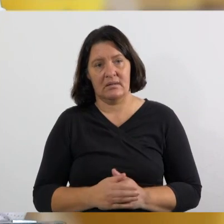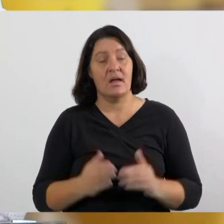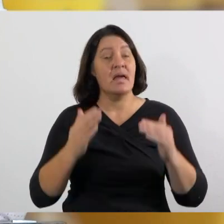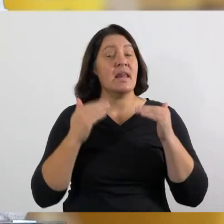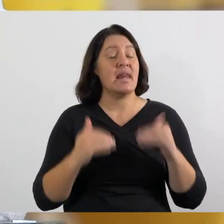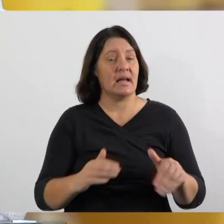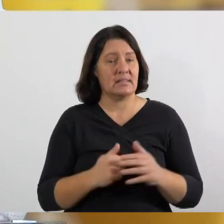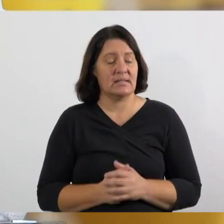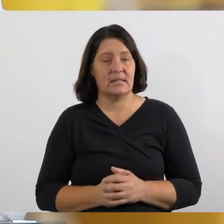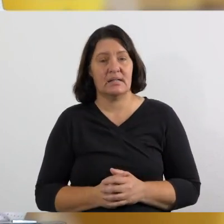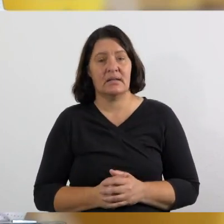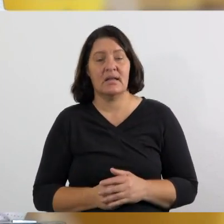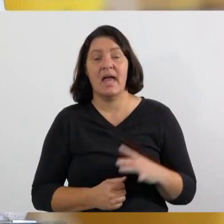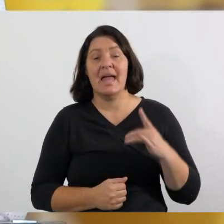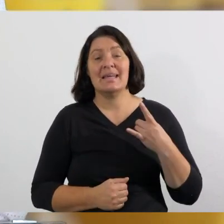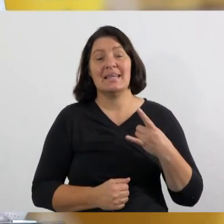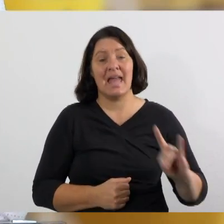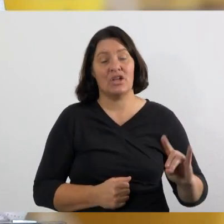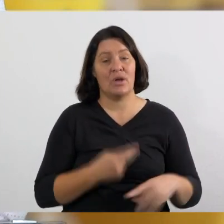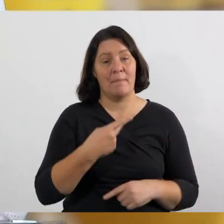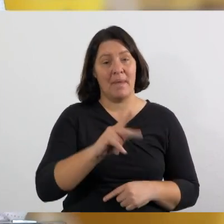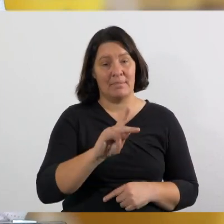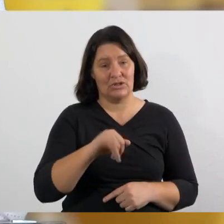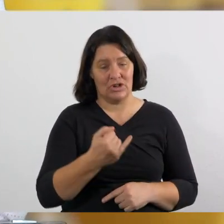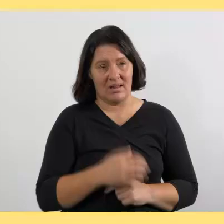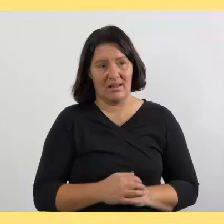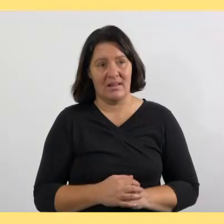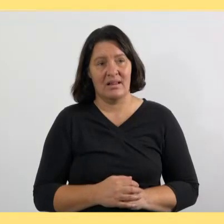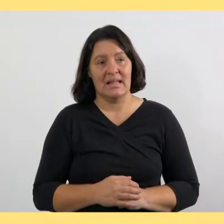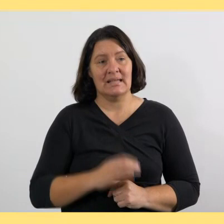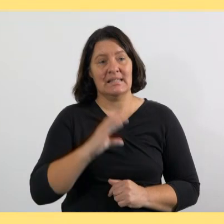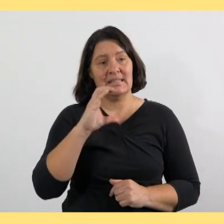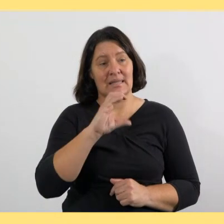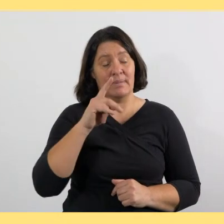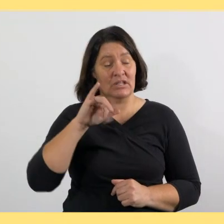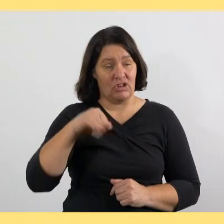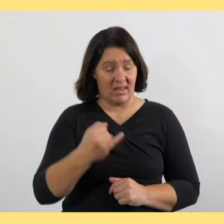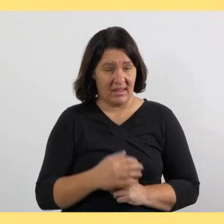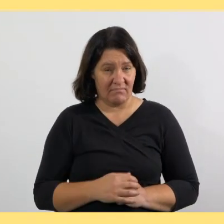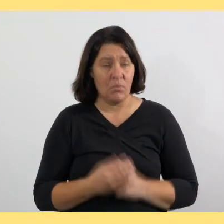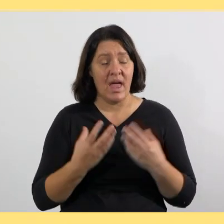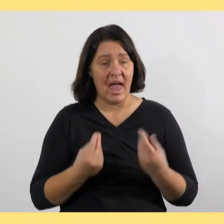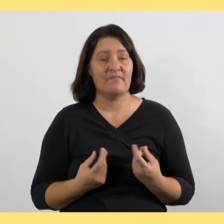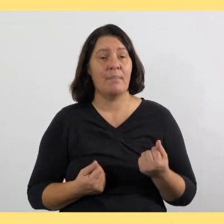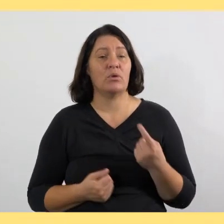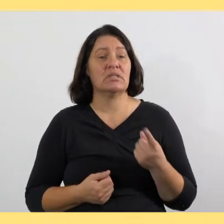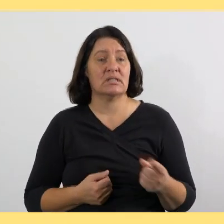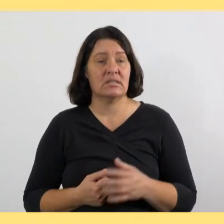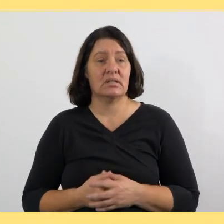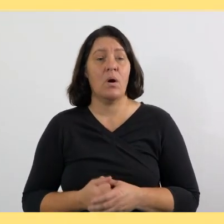Let's go to the next journal, which is the cash payments journal. And you find in the cash payments journal, you have an